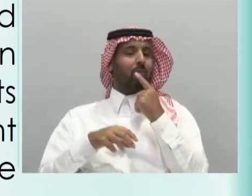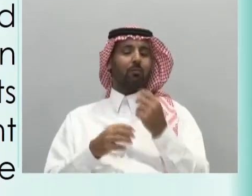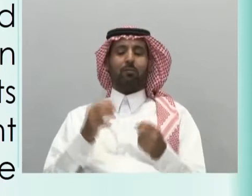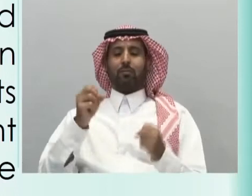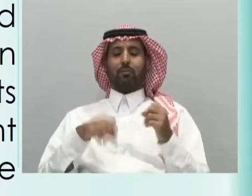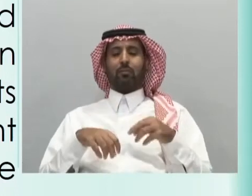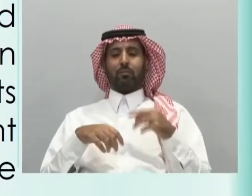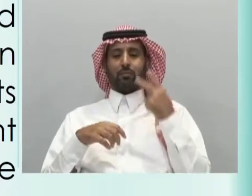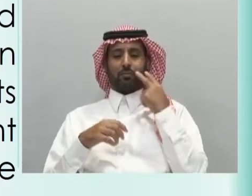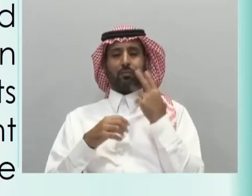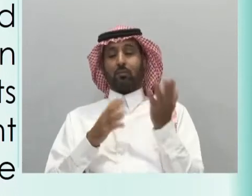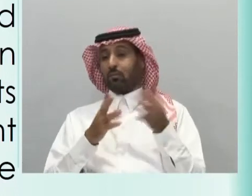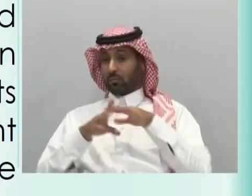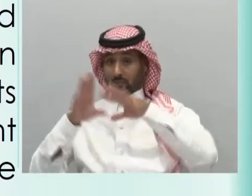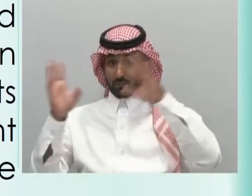rainforest,